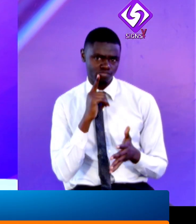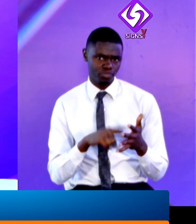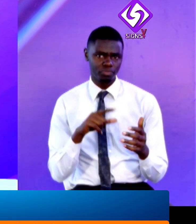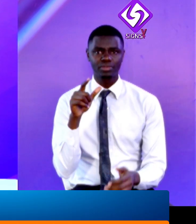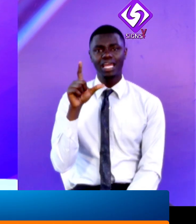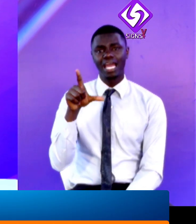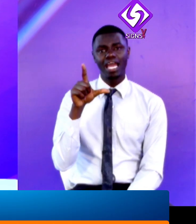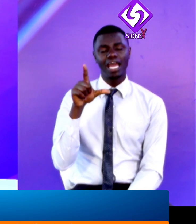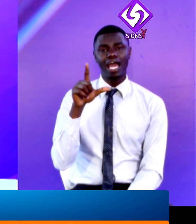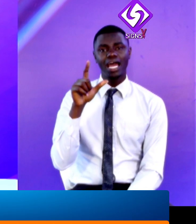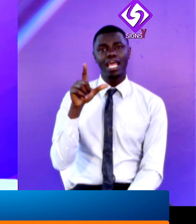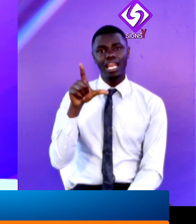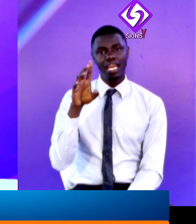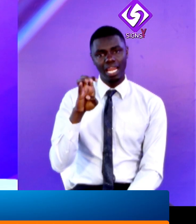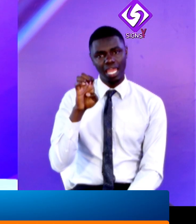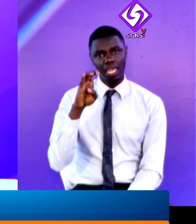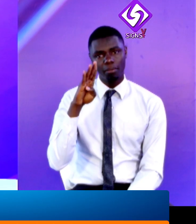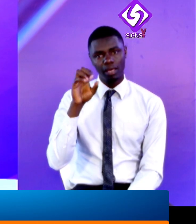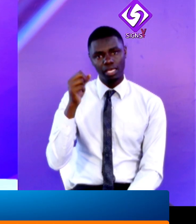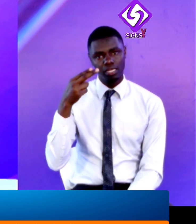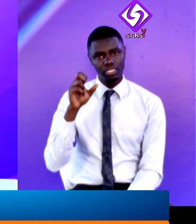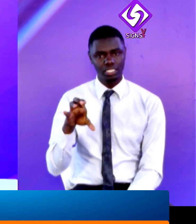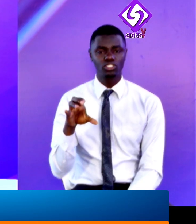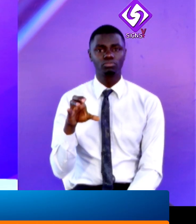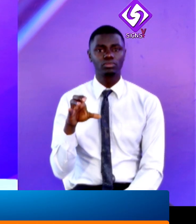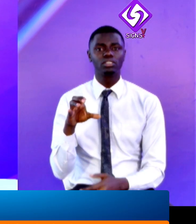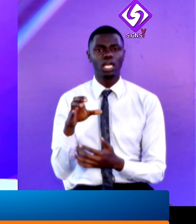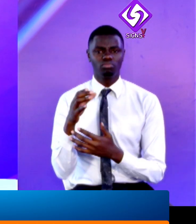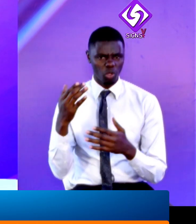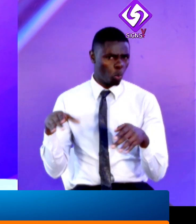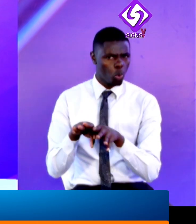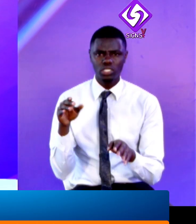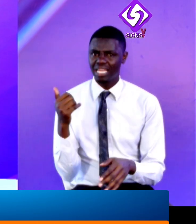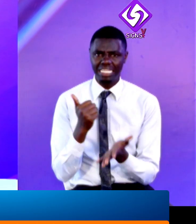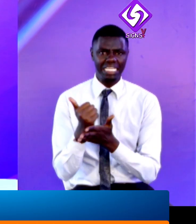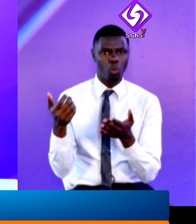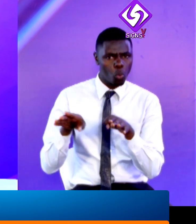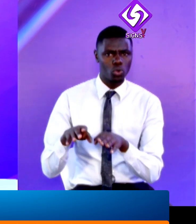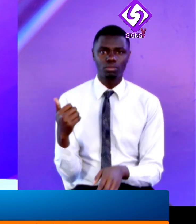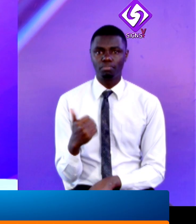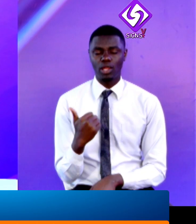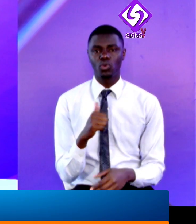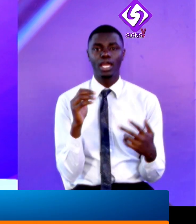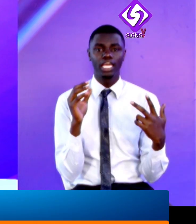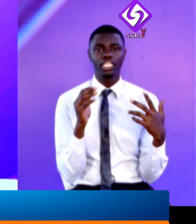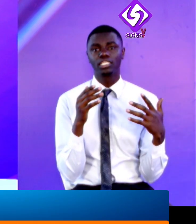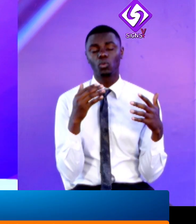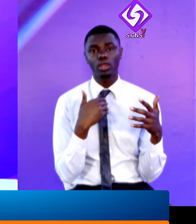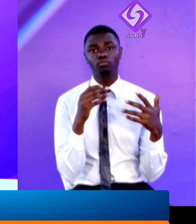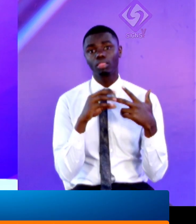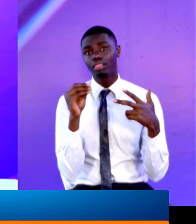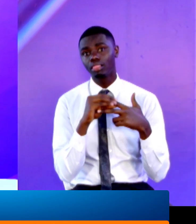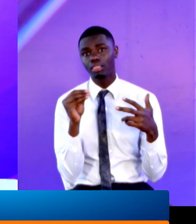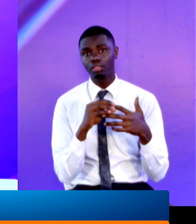Leipzig are exploring the deal, an agreement is not close and alternative options for the forward remain